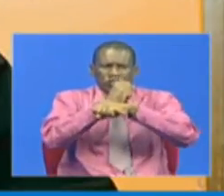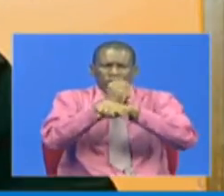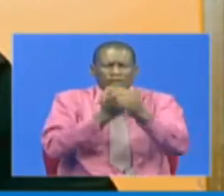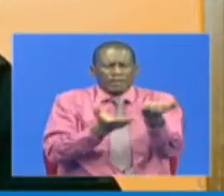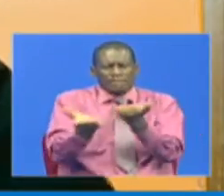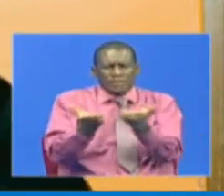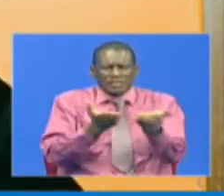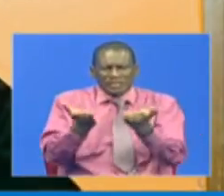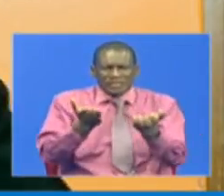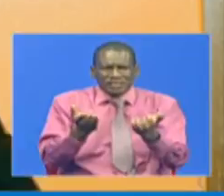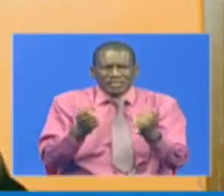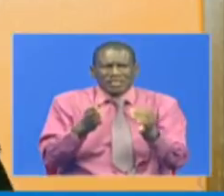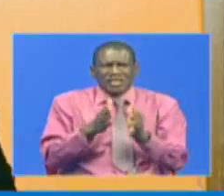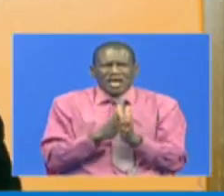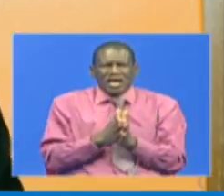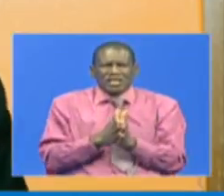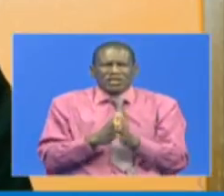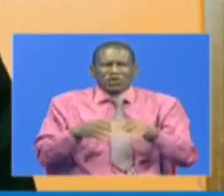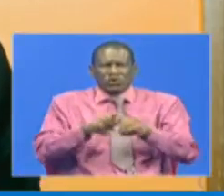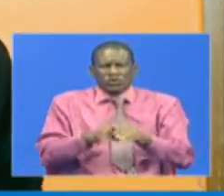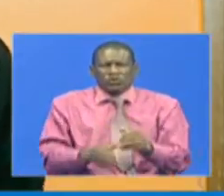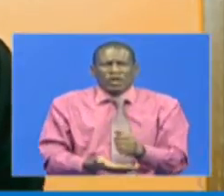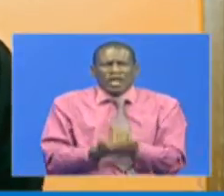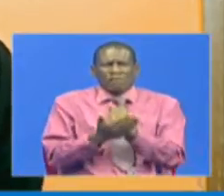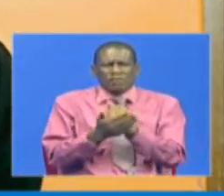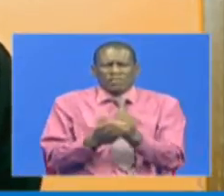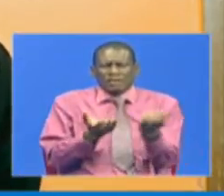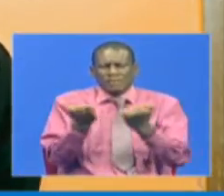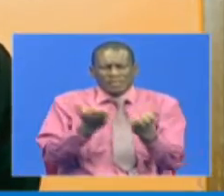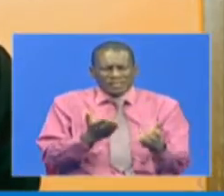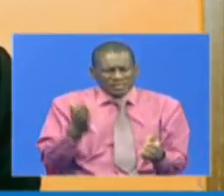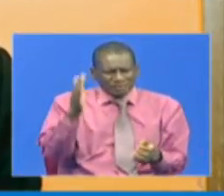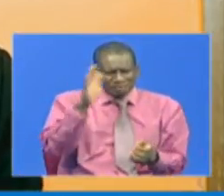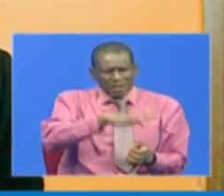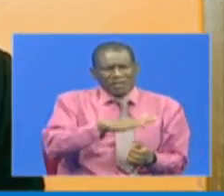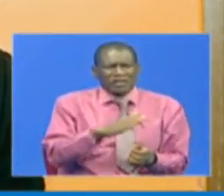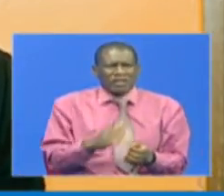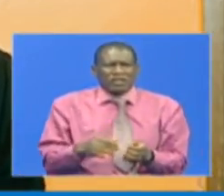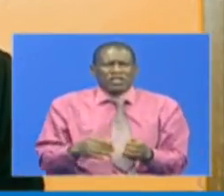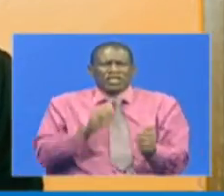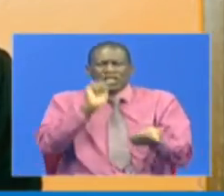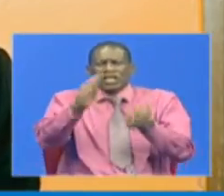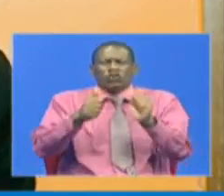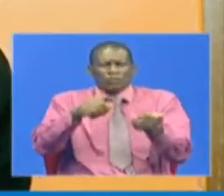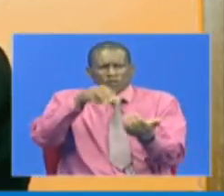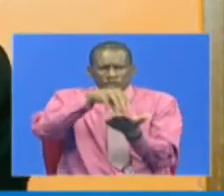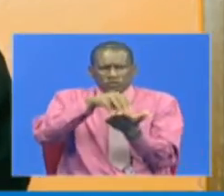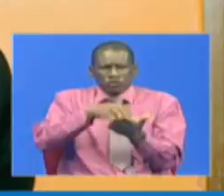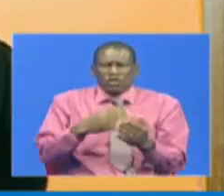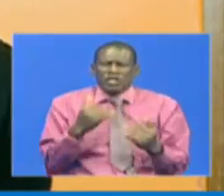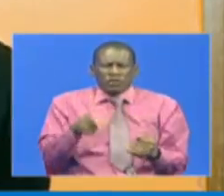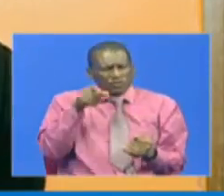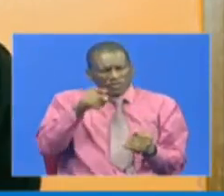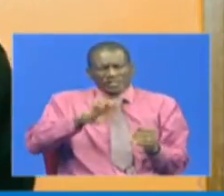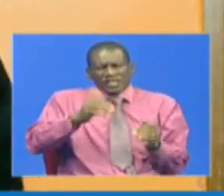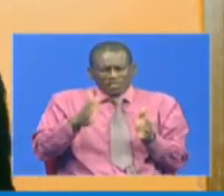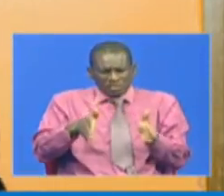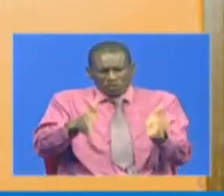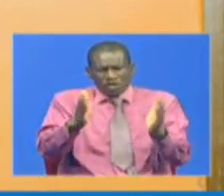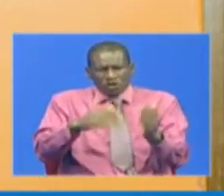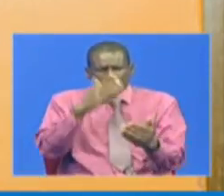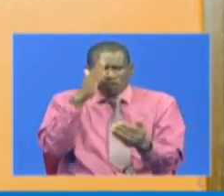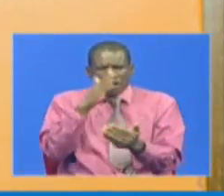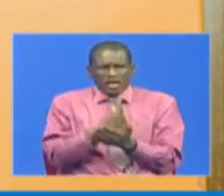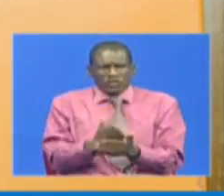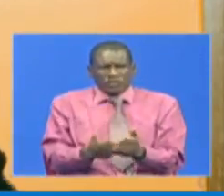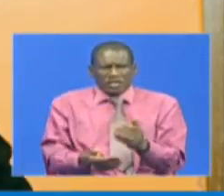businesses and help to put them back in a competitive situation. So that is another way of actually helping to